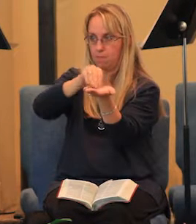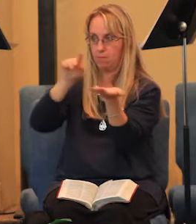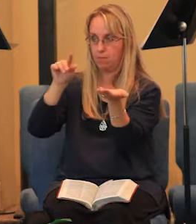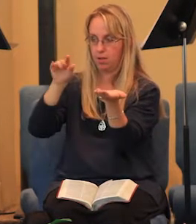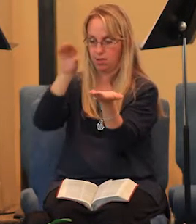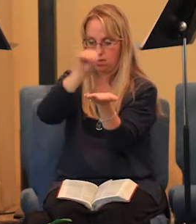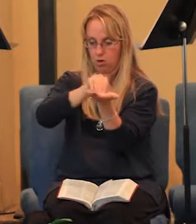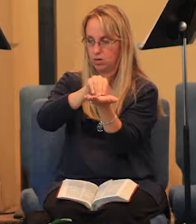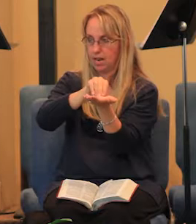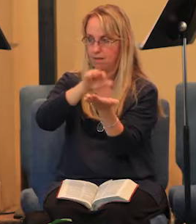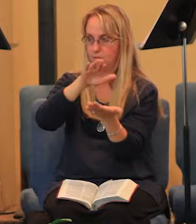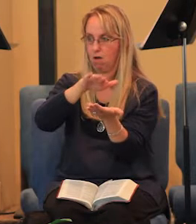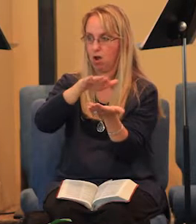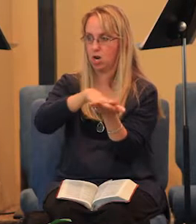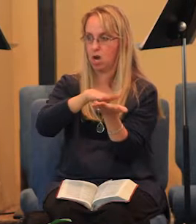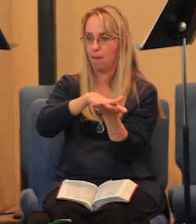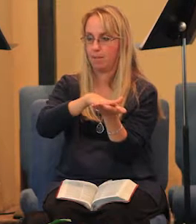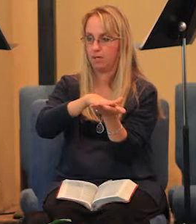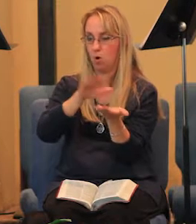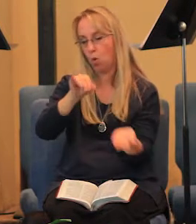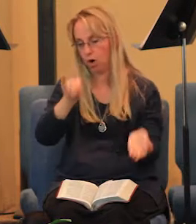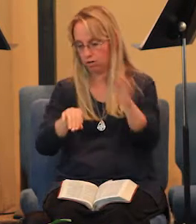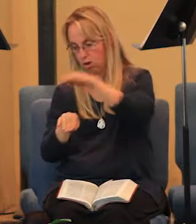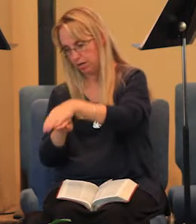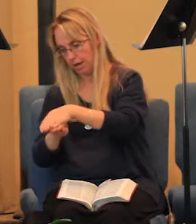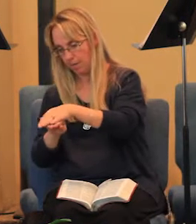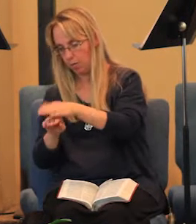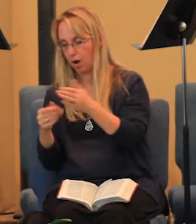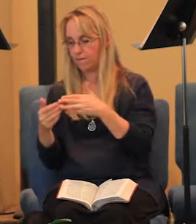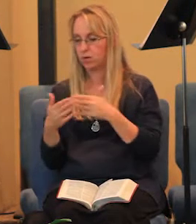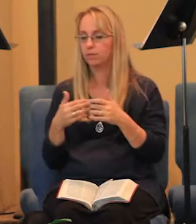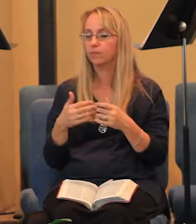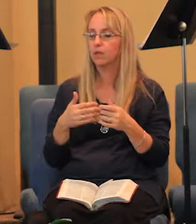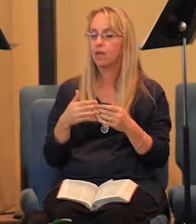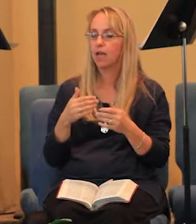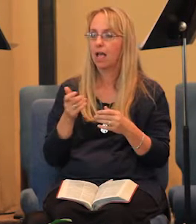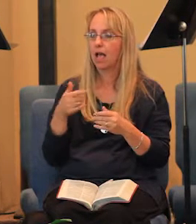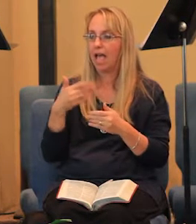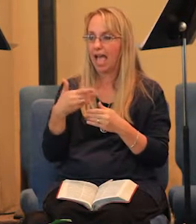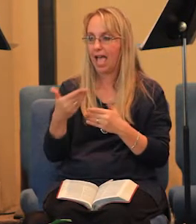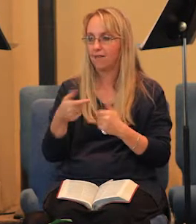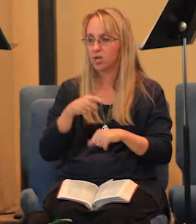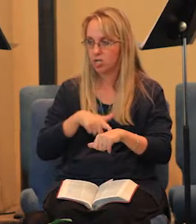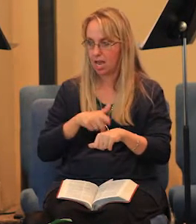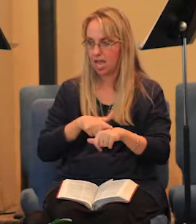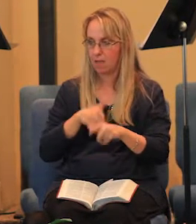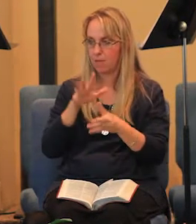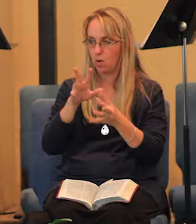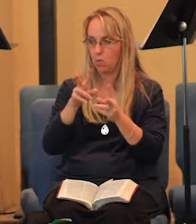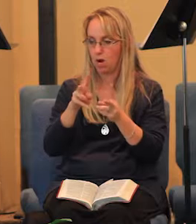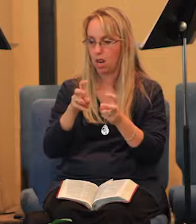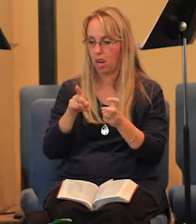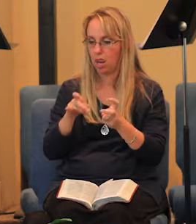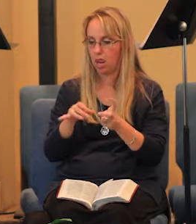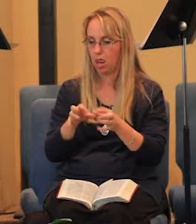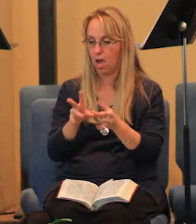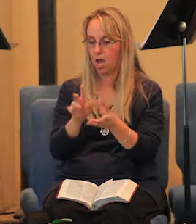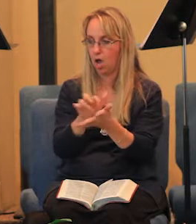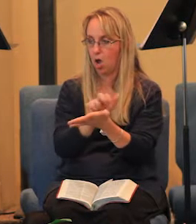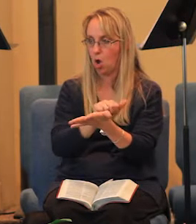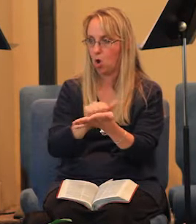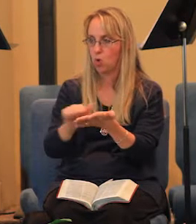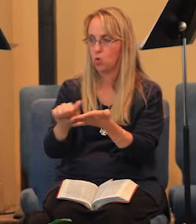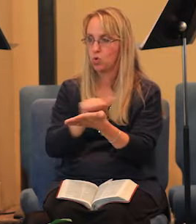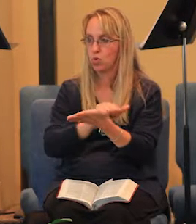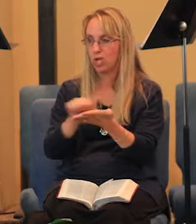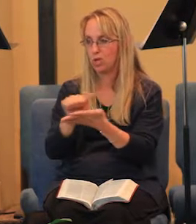tape on it or it on your tape, after a matter of time, it would erase magnetically